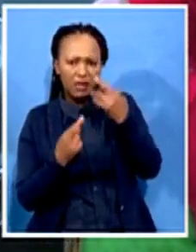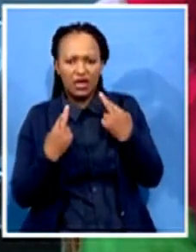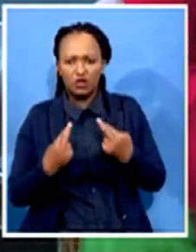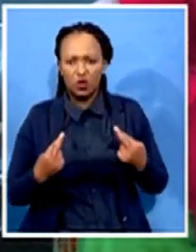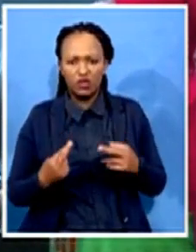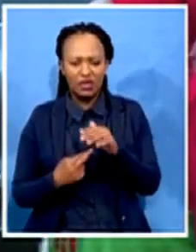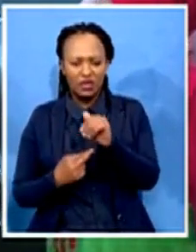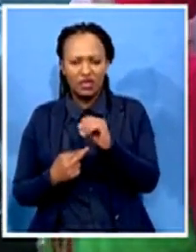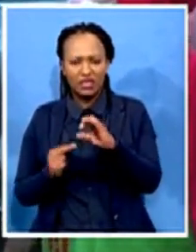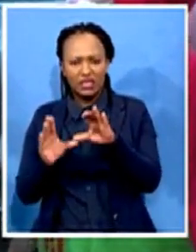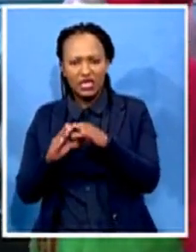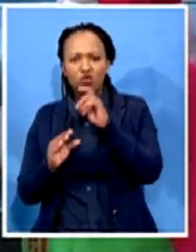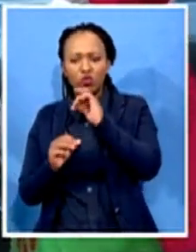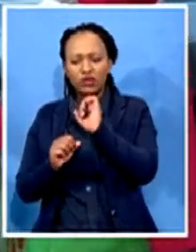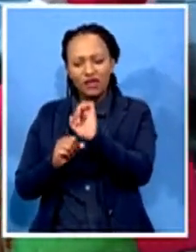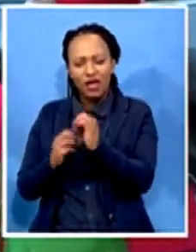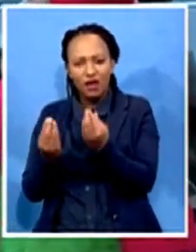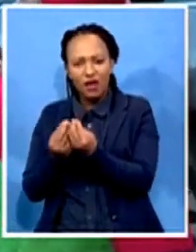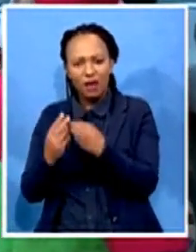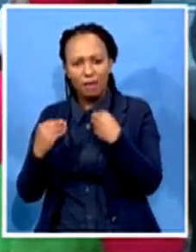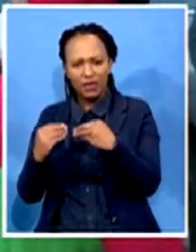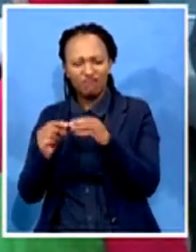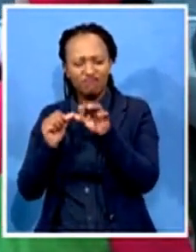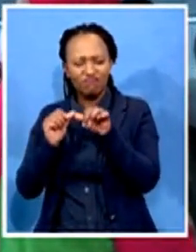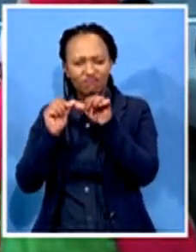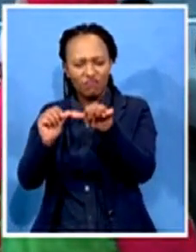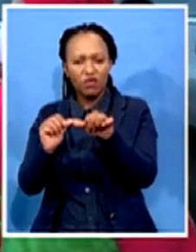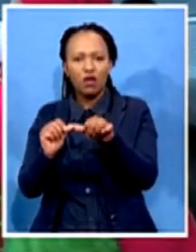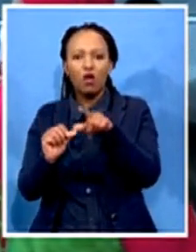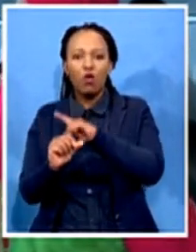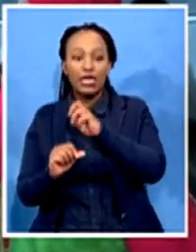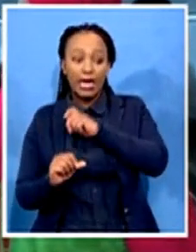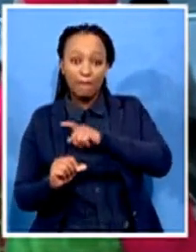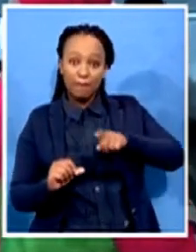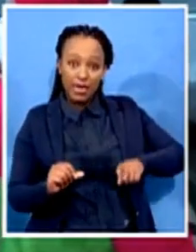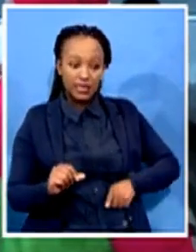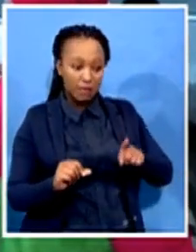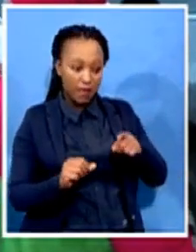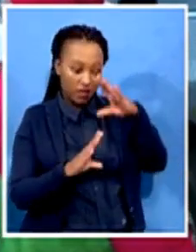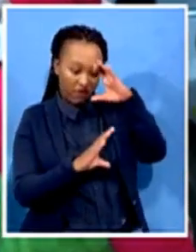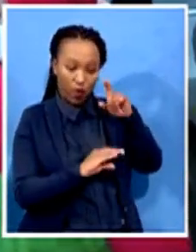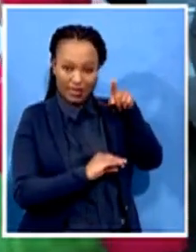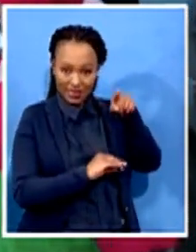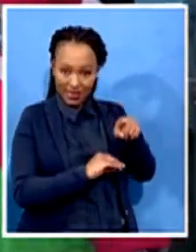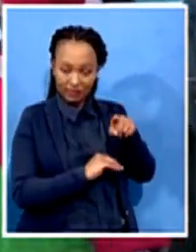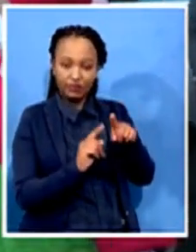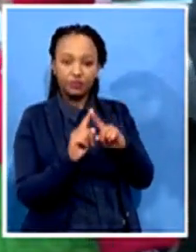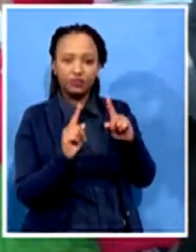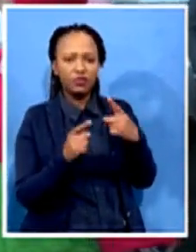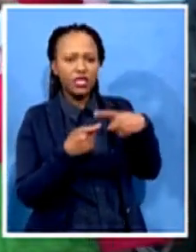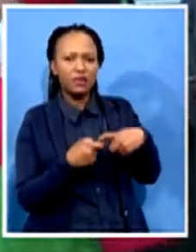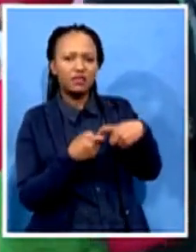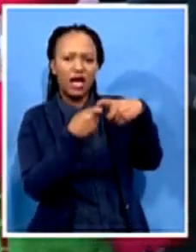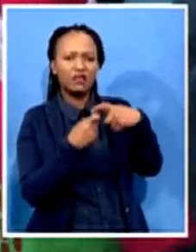fundamentally the rot which the president should be dealing with. And therefore, the sanction that he issues against the minister seems